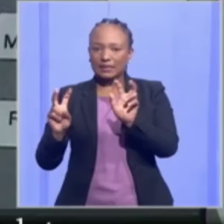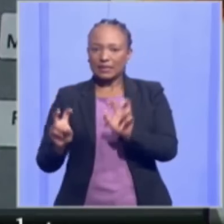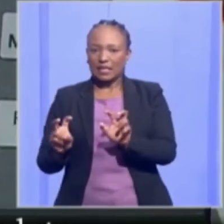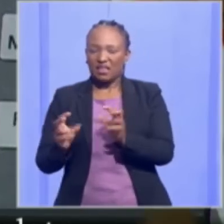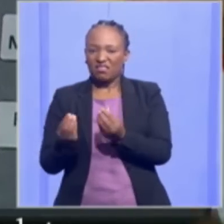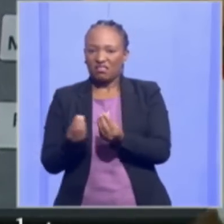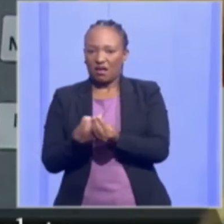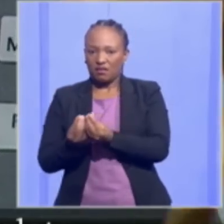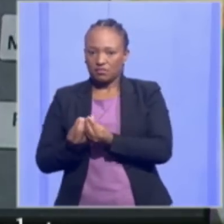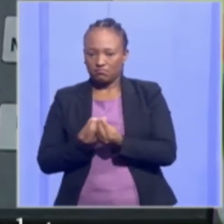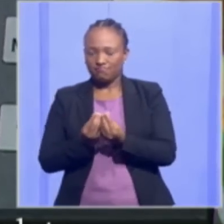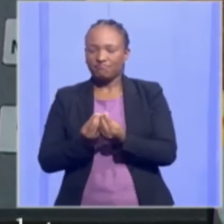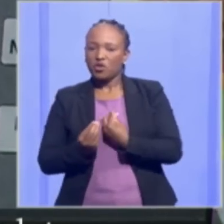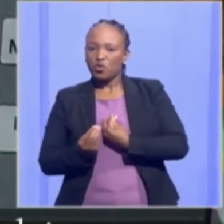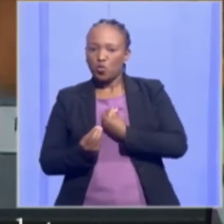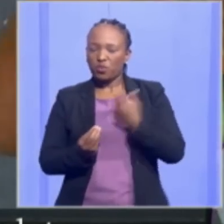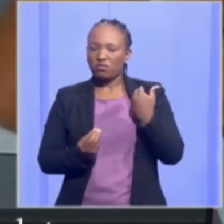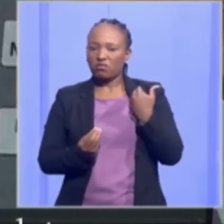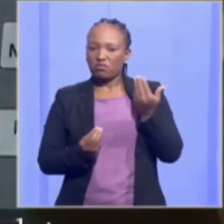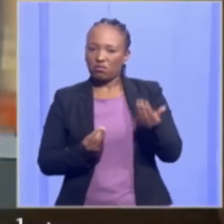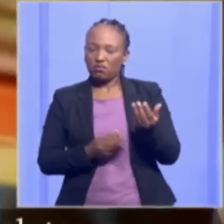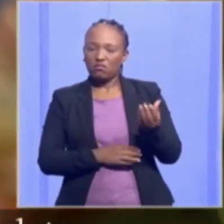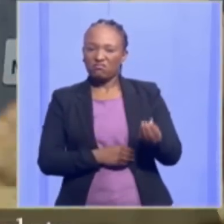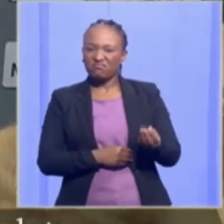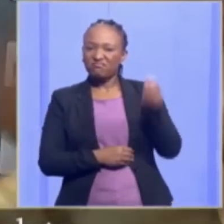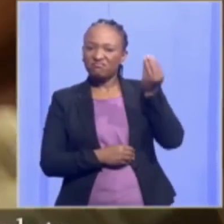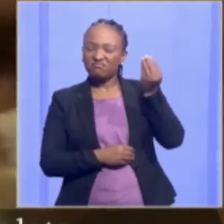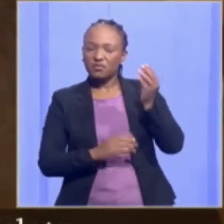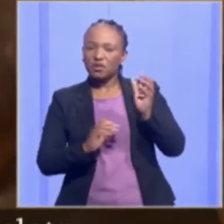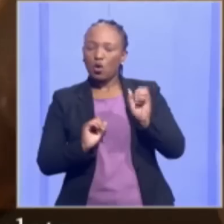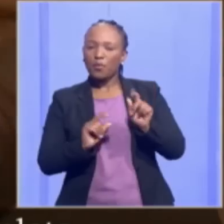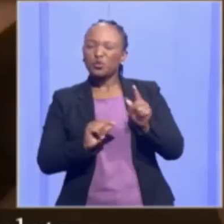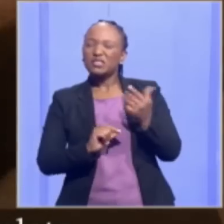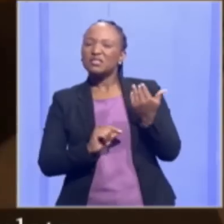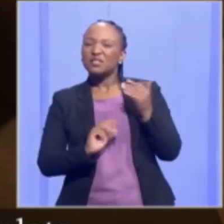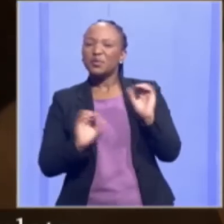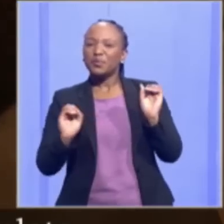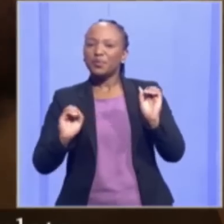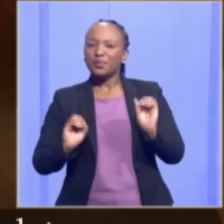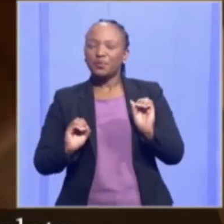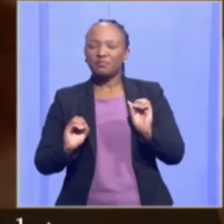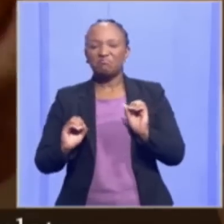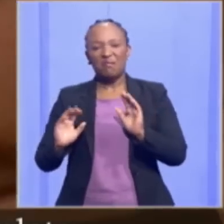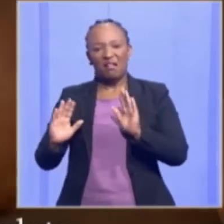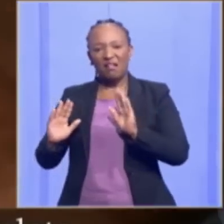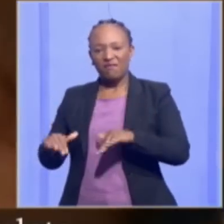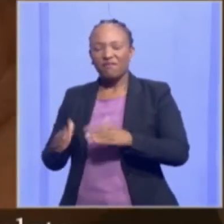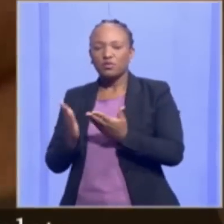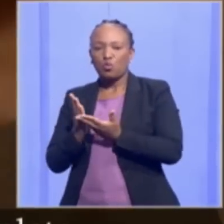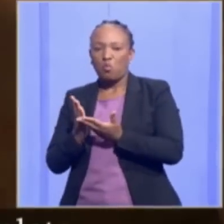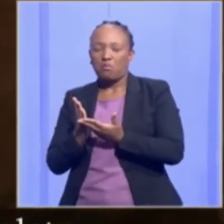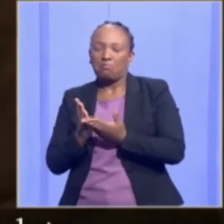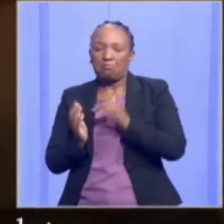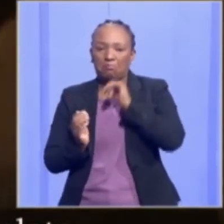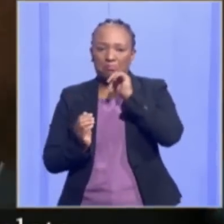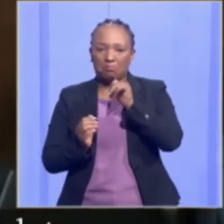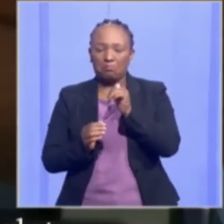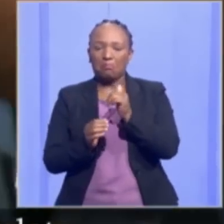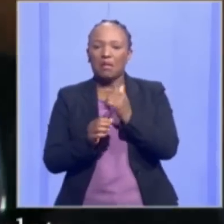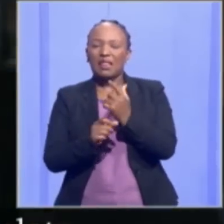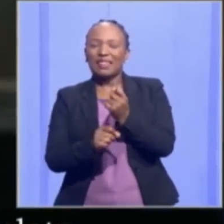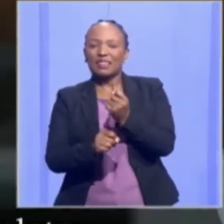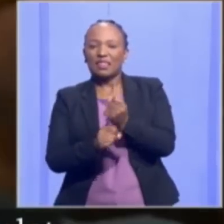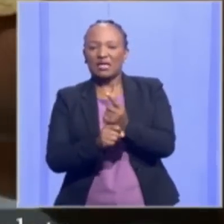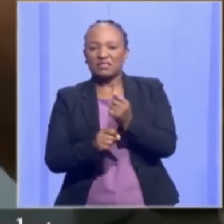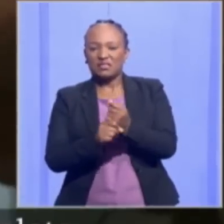hae. Ka lebaka la ho holela sebakeng seo menyetla e haellang, o ile a tlohela sekolo ho ba mokganni wa ditekesi. Fela tjheseho